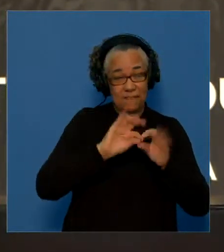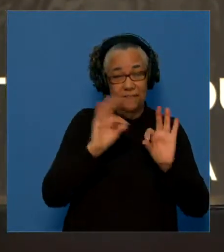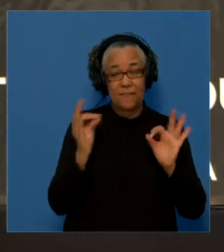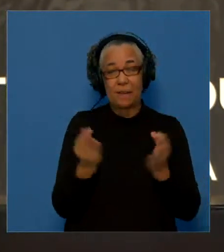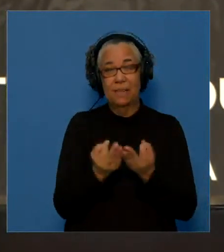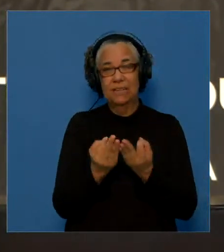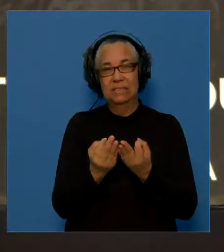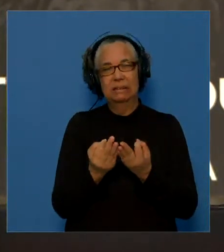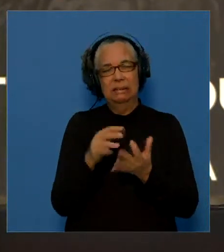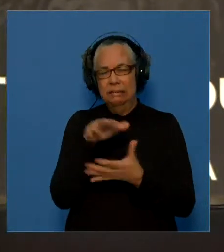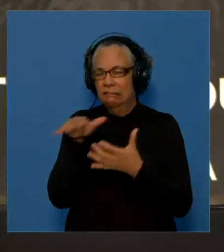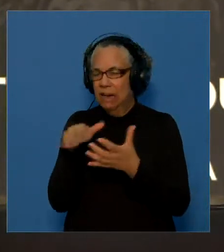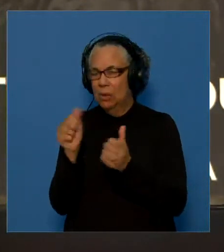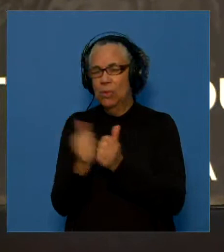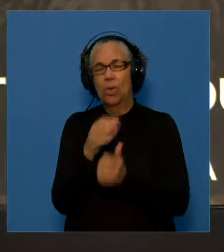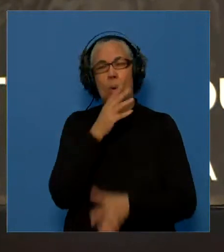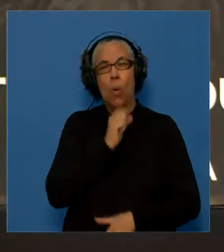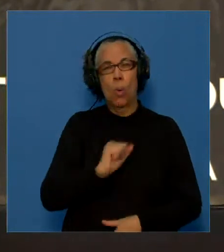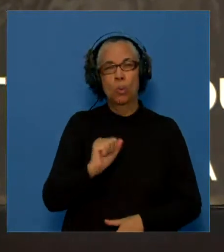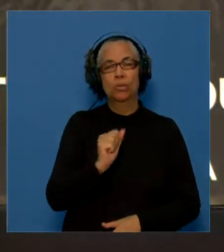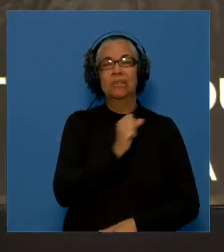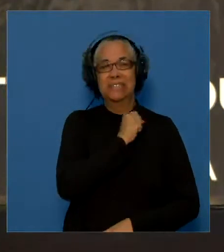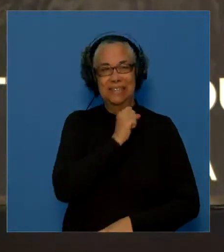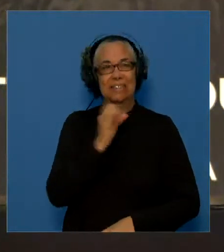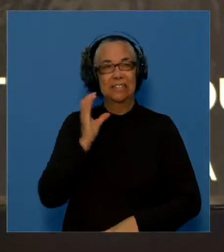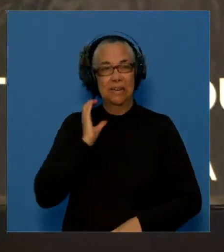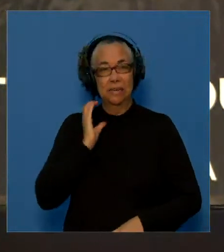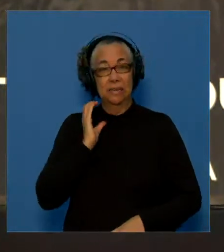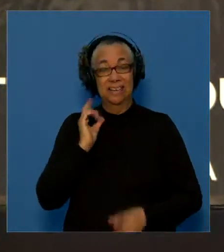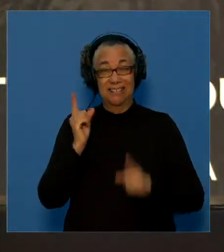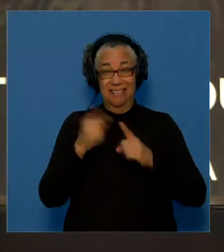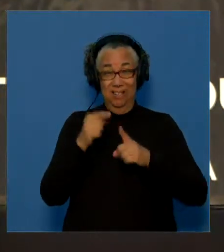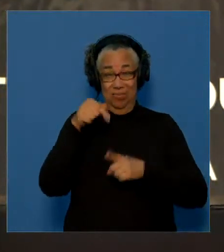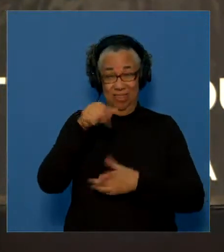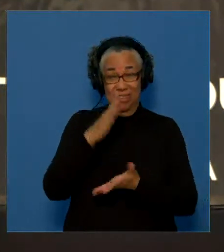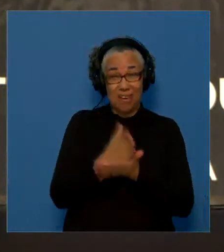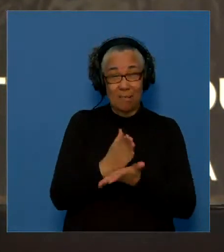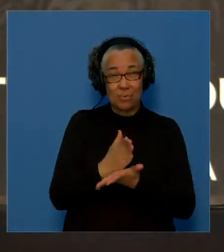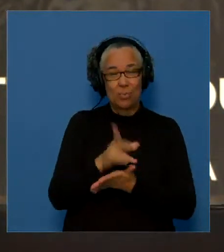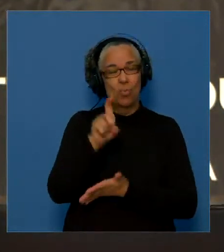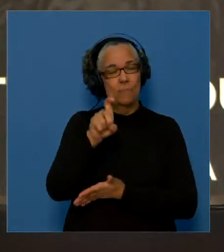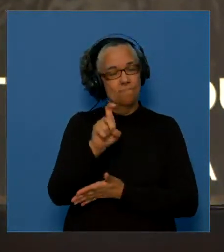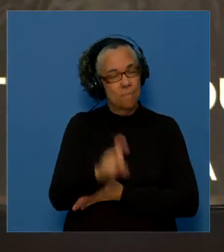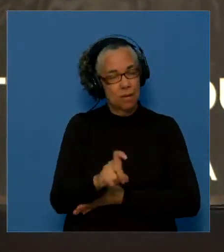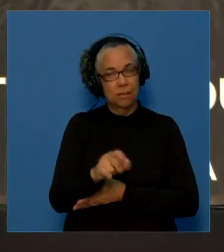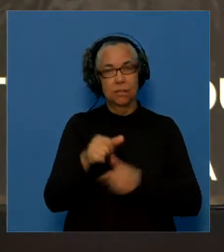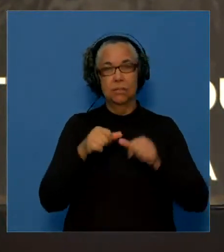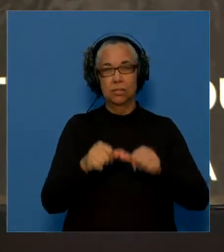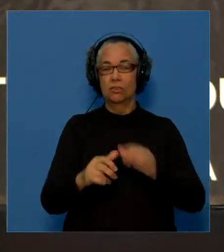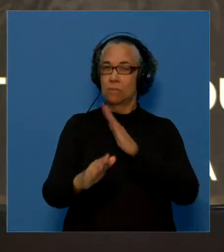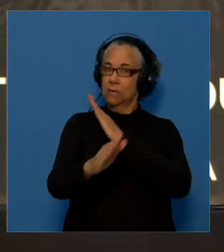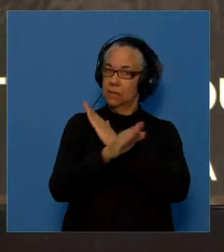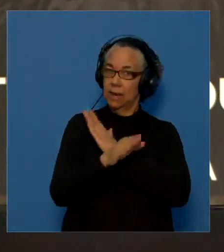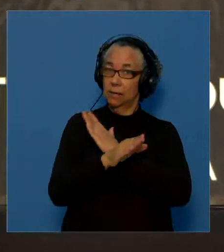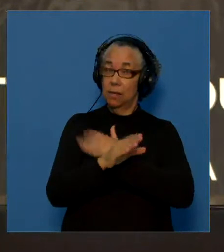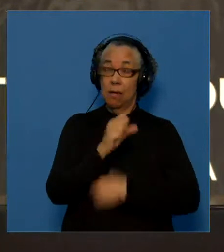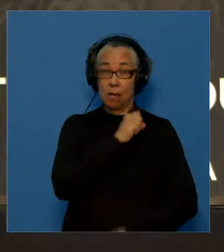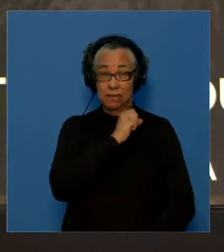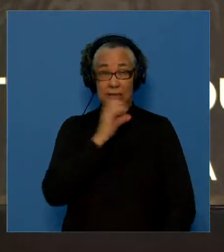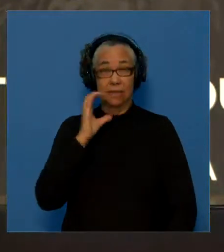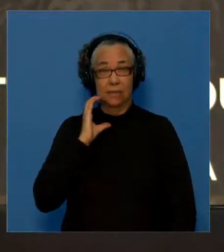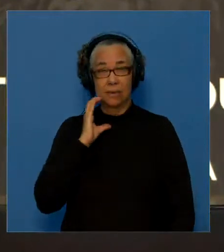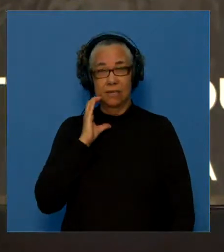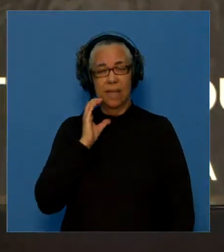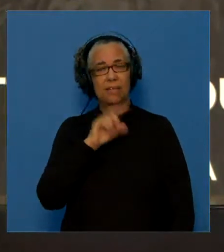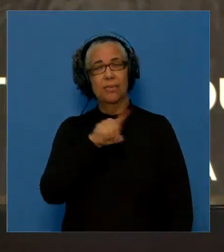older persons. Until this outbreak is curtailed, we must continue to shield our elders and the